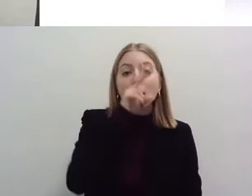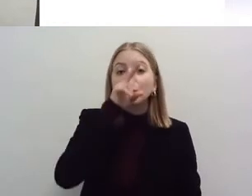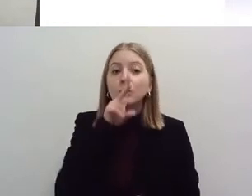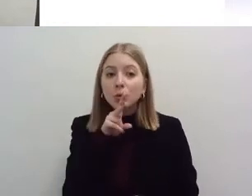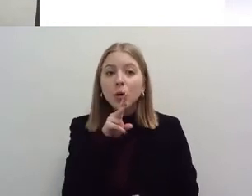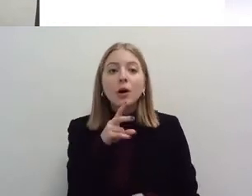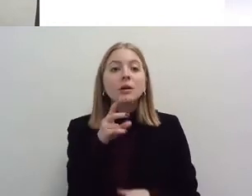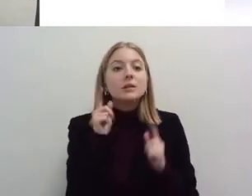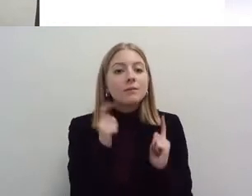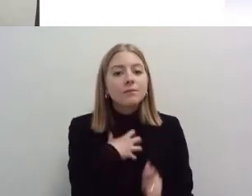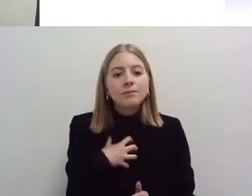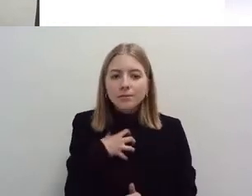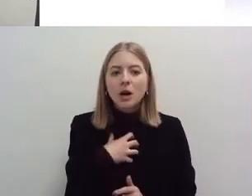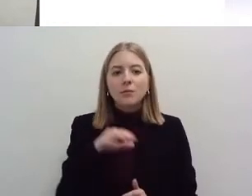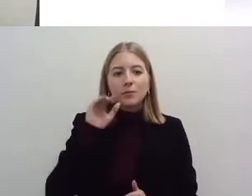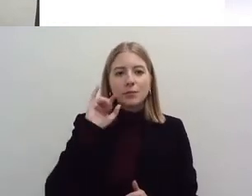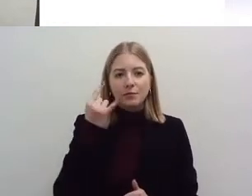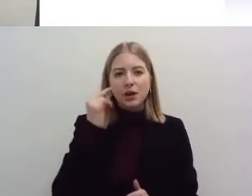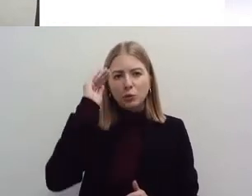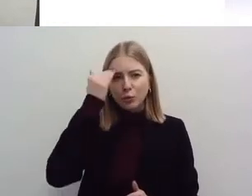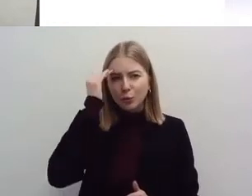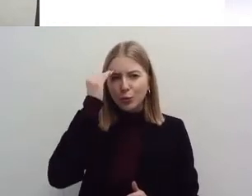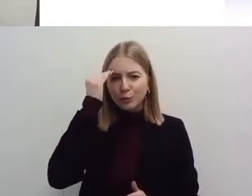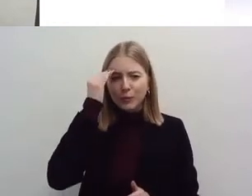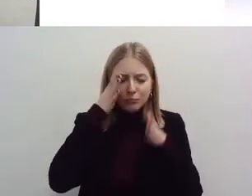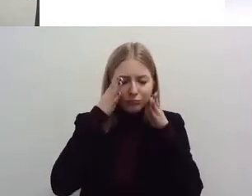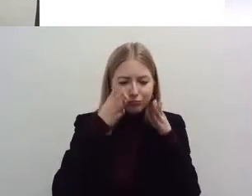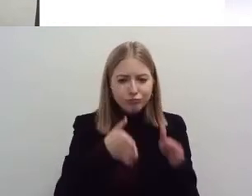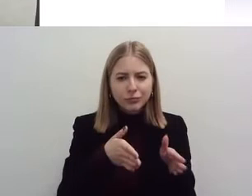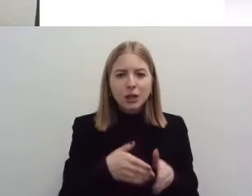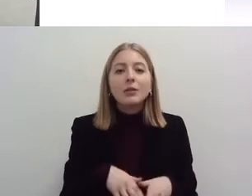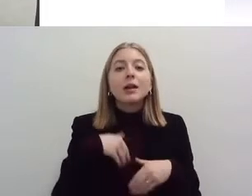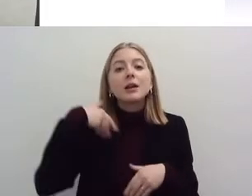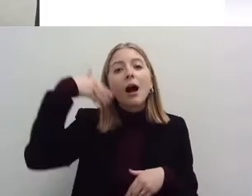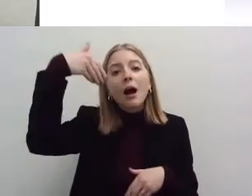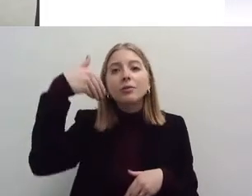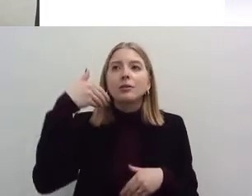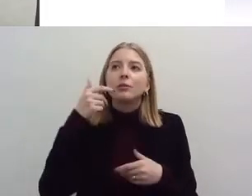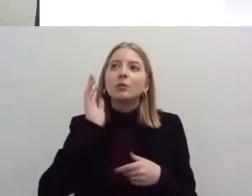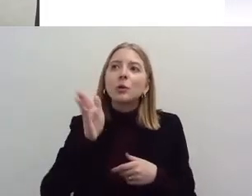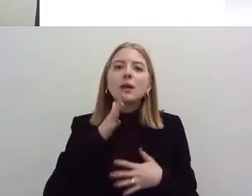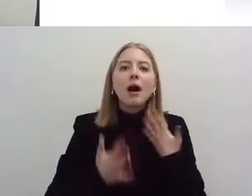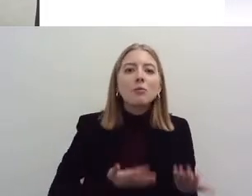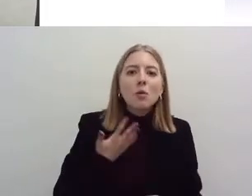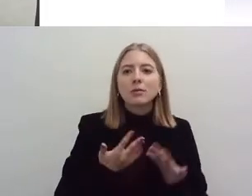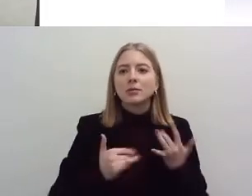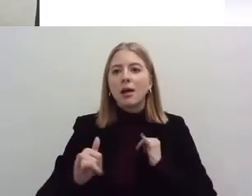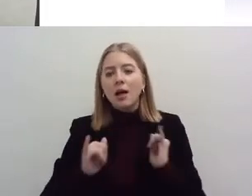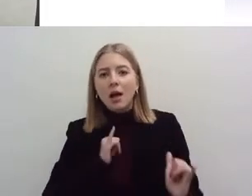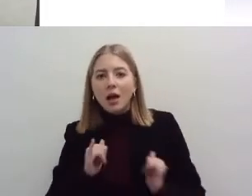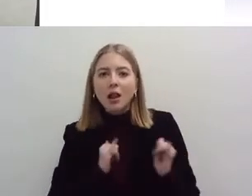future learning, language acquisition, emotional regulation, and behavior. So this is a really